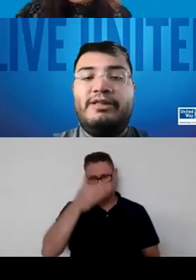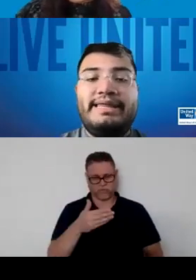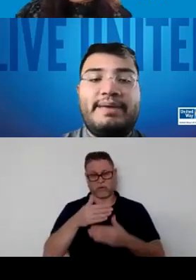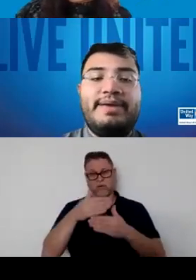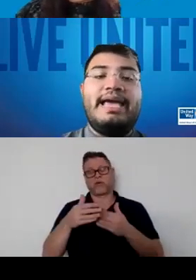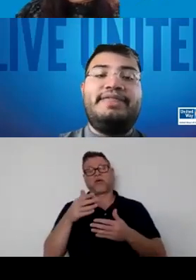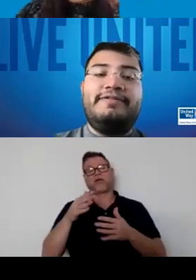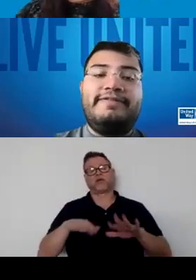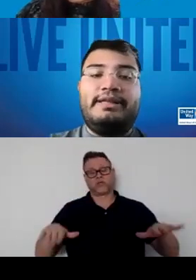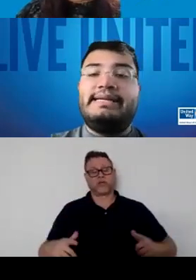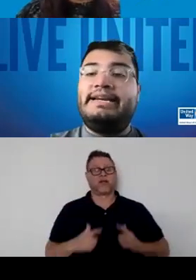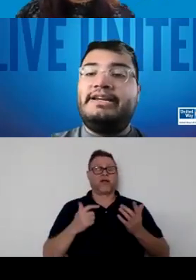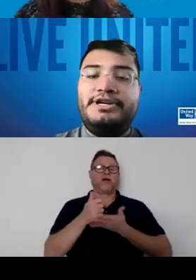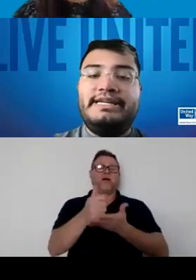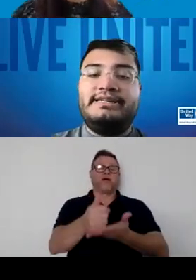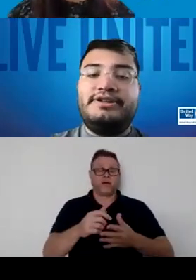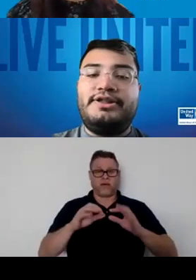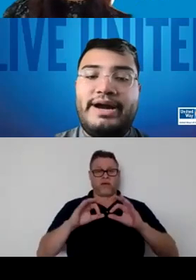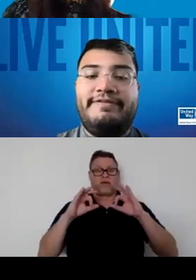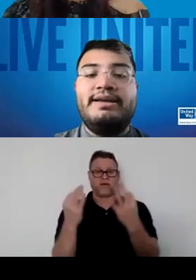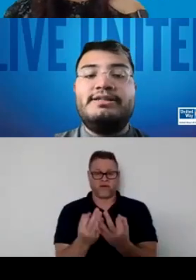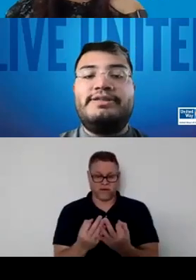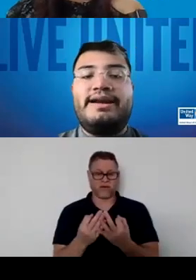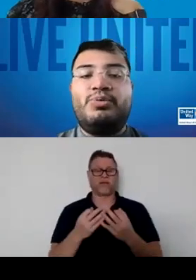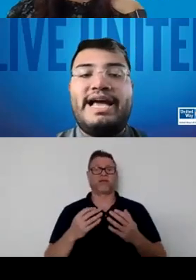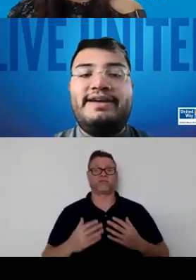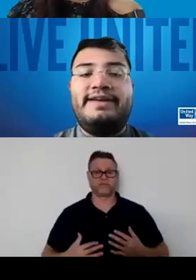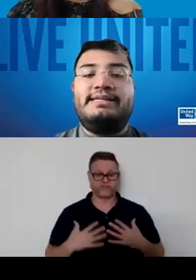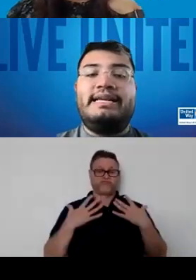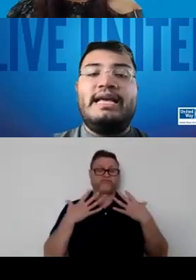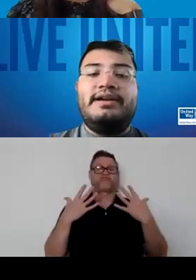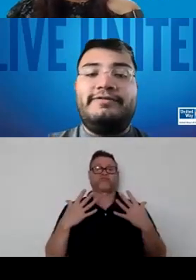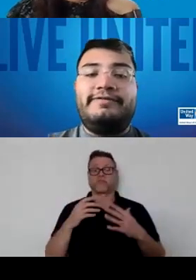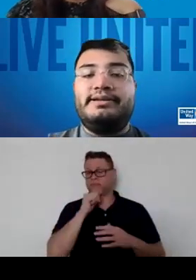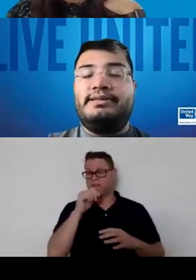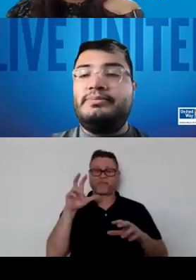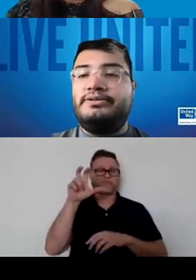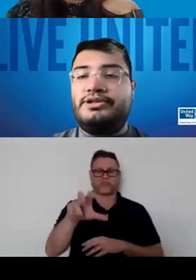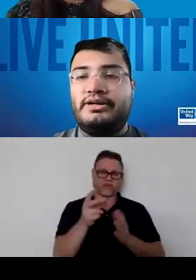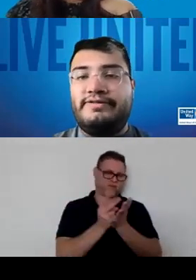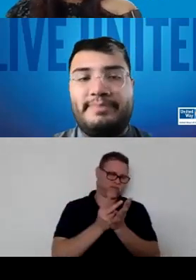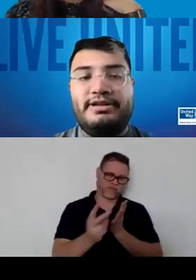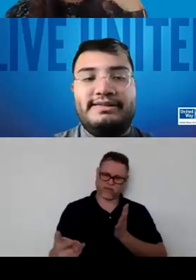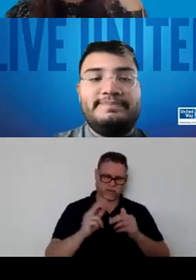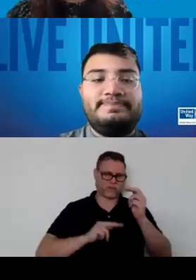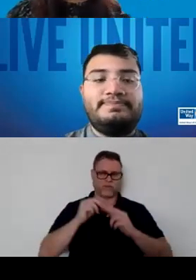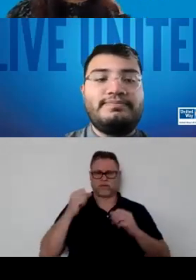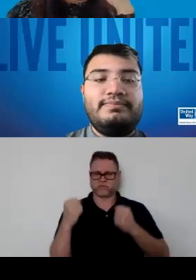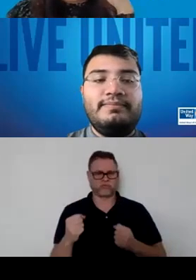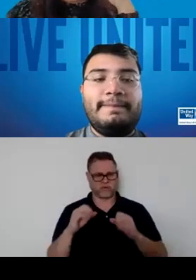lives, helping them and their families and communities to thrive so that we're not investing in our failures to build strong